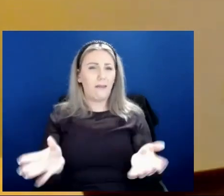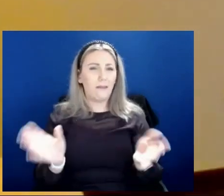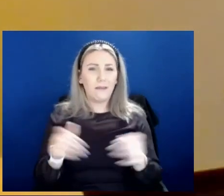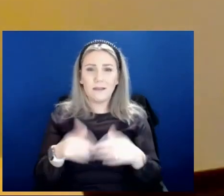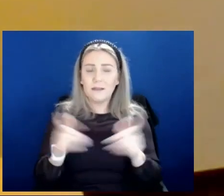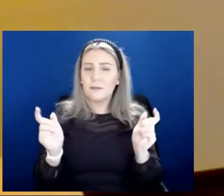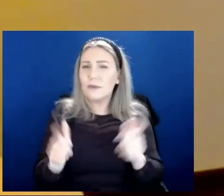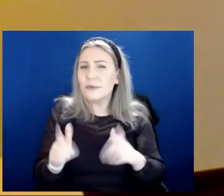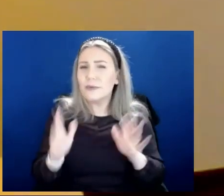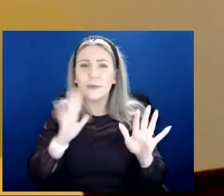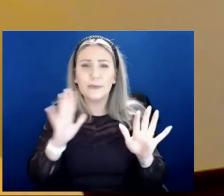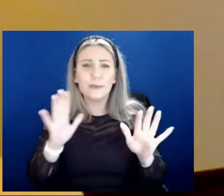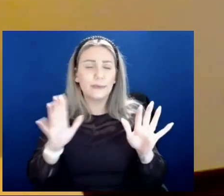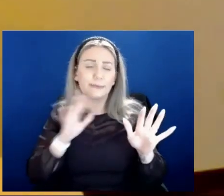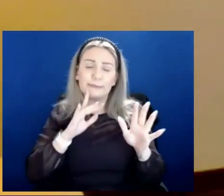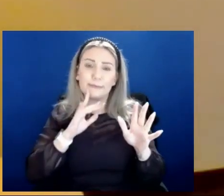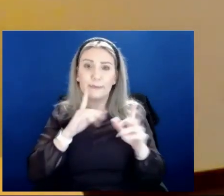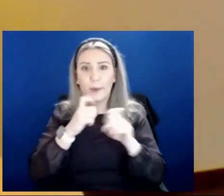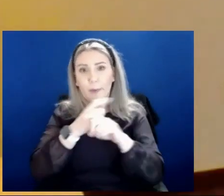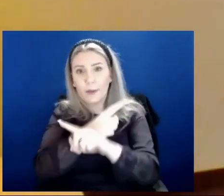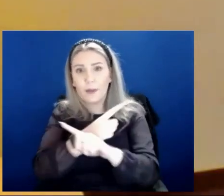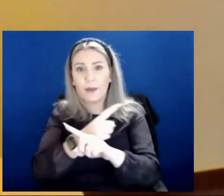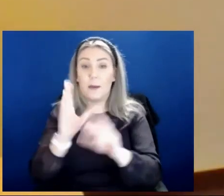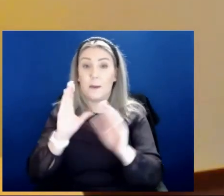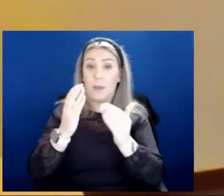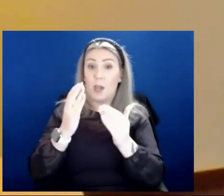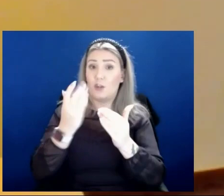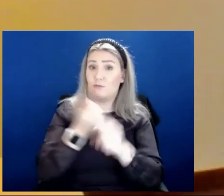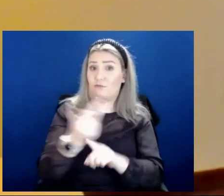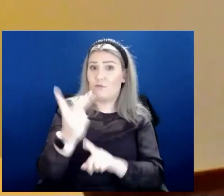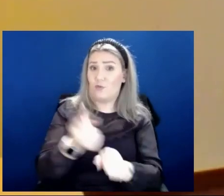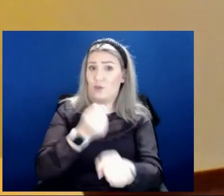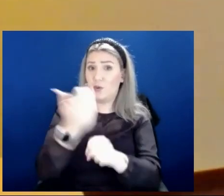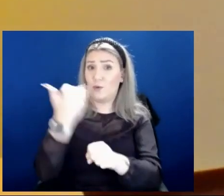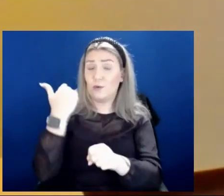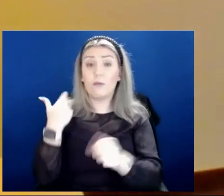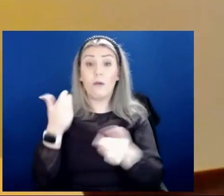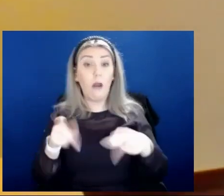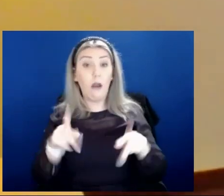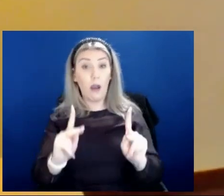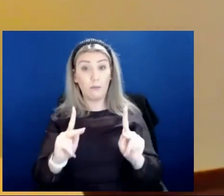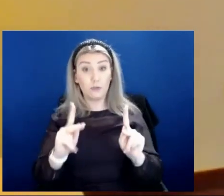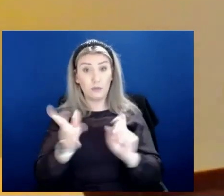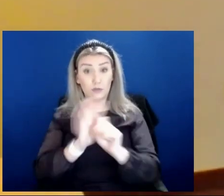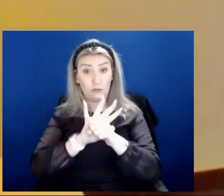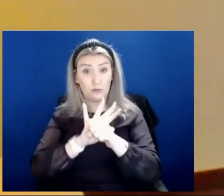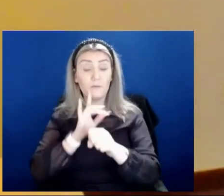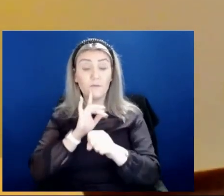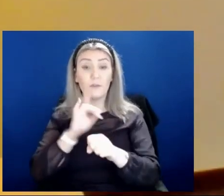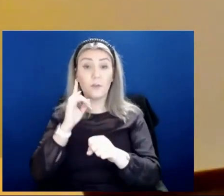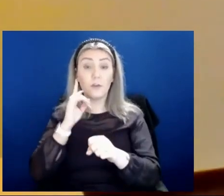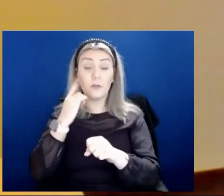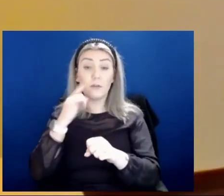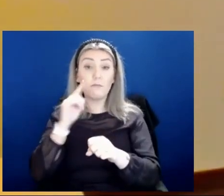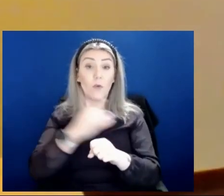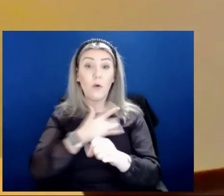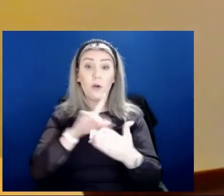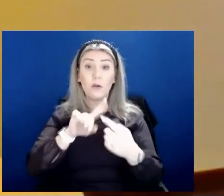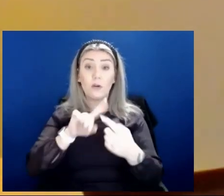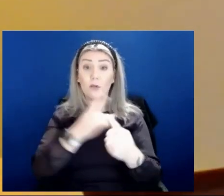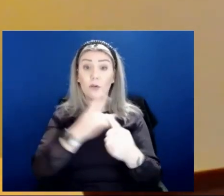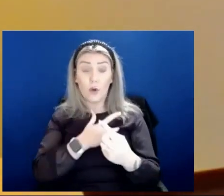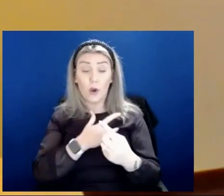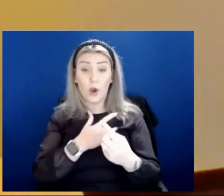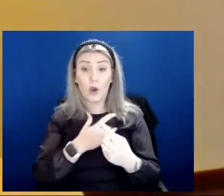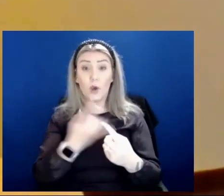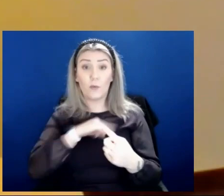obstacle compared to how it was a couple of years ago. The opportunity that COVID brought to Heart International is that we were